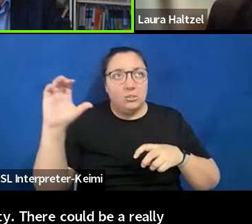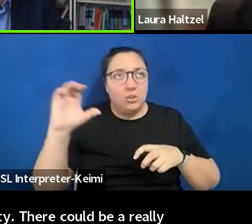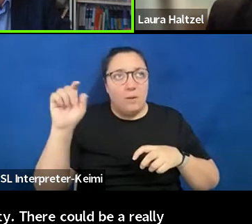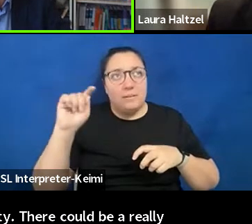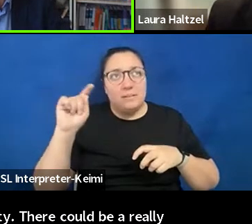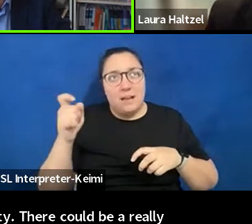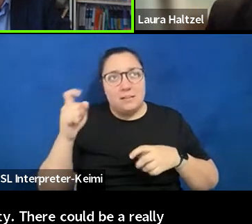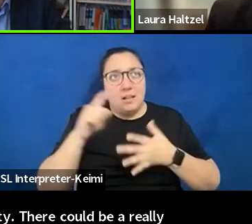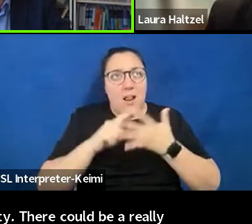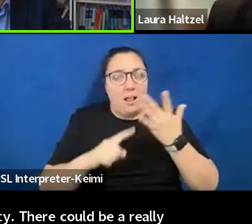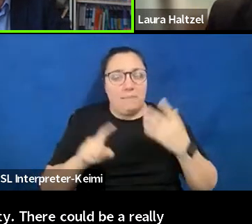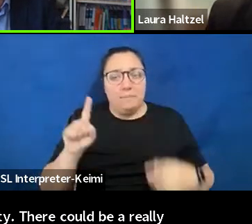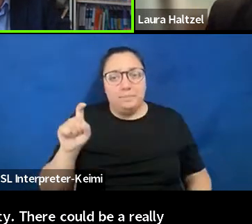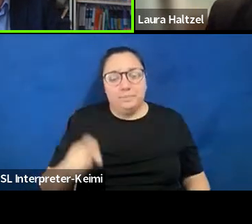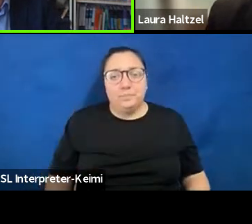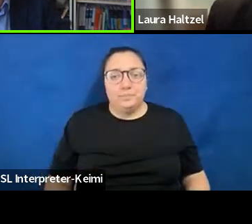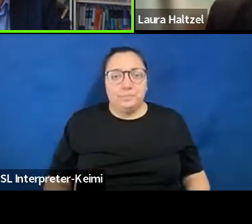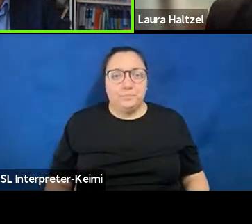cetera.